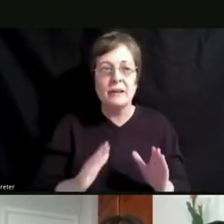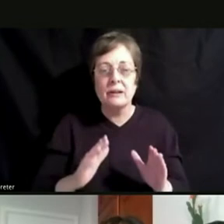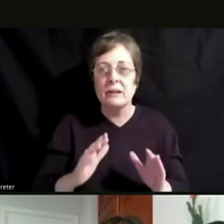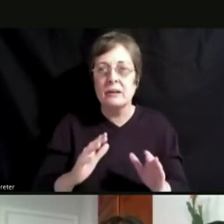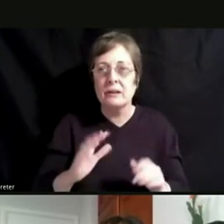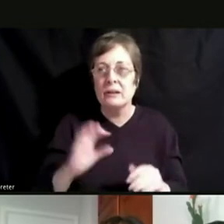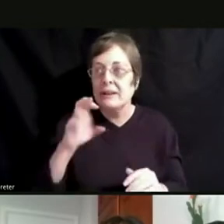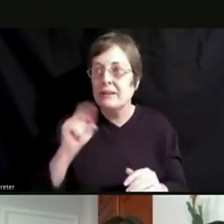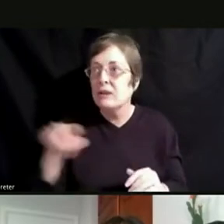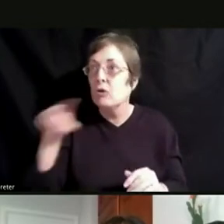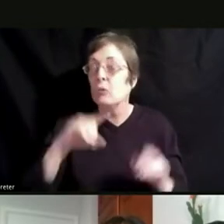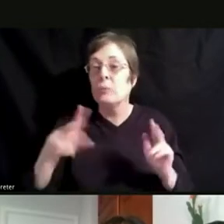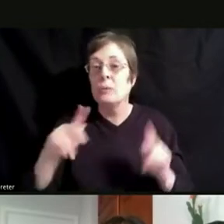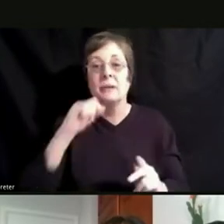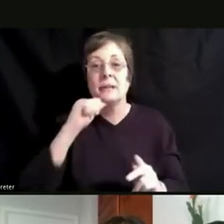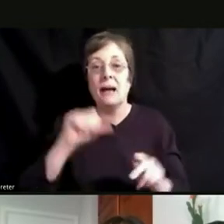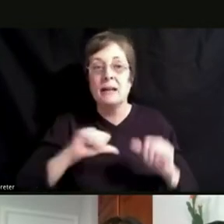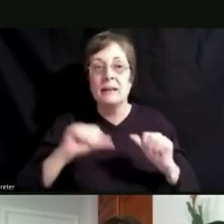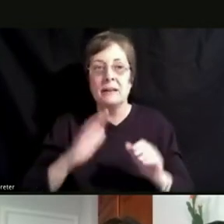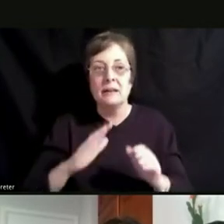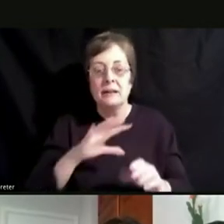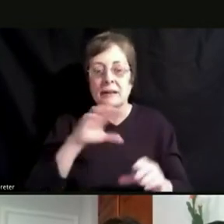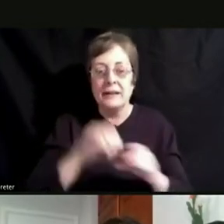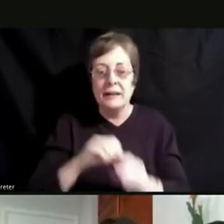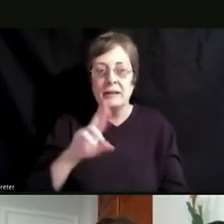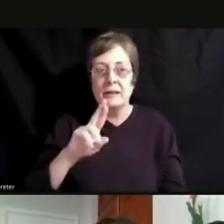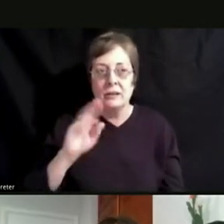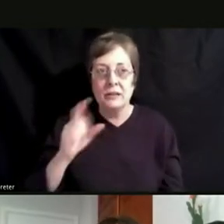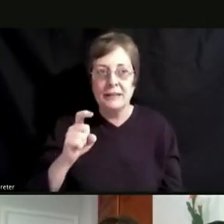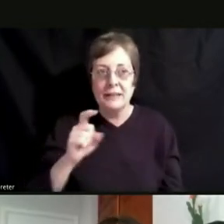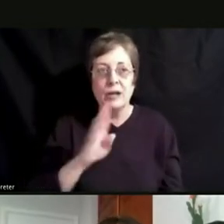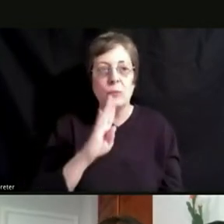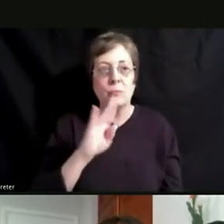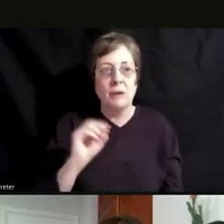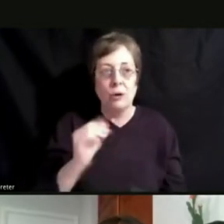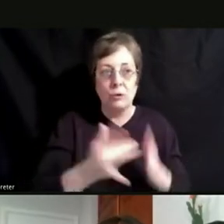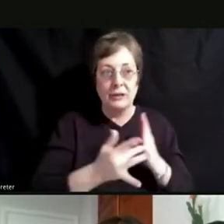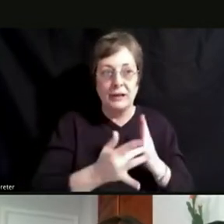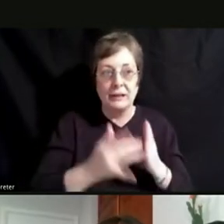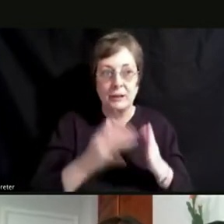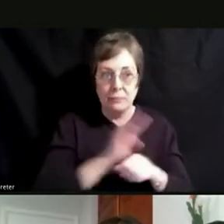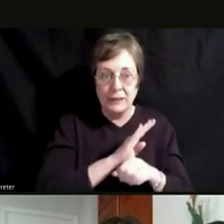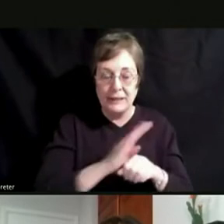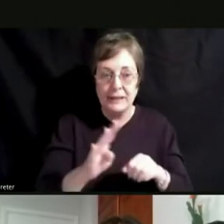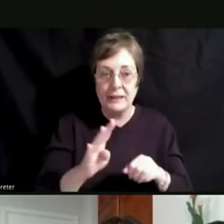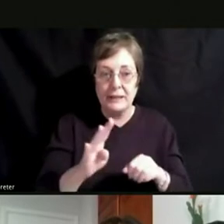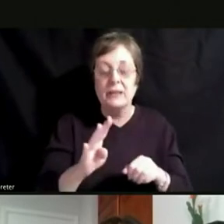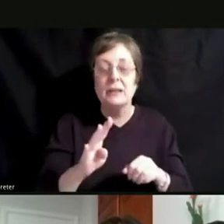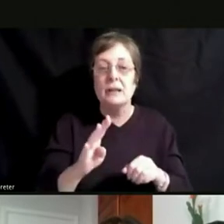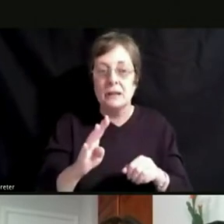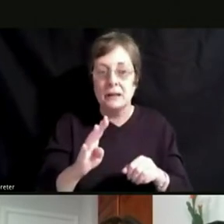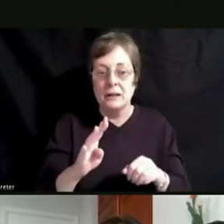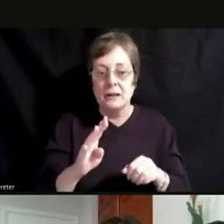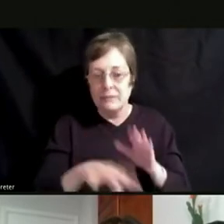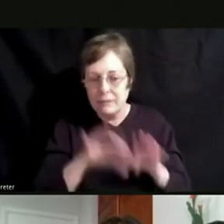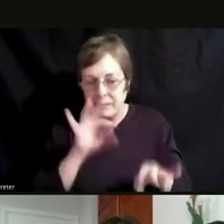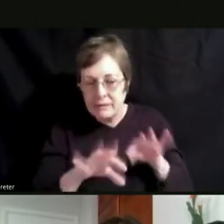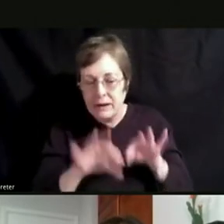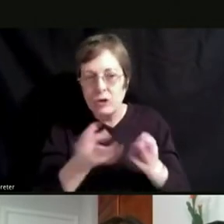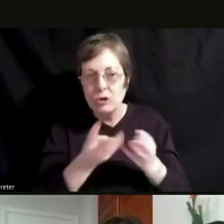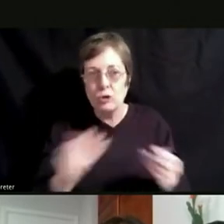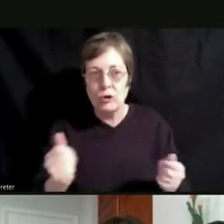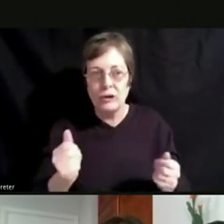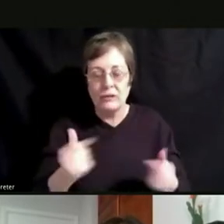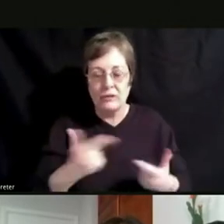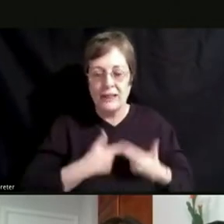that matter within the pharmaceutical or biotechnology industry that really brings to bear solutions on making life better, making